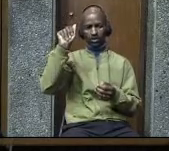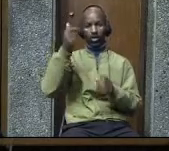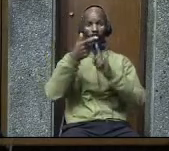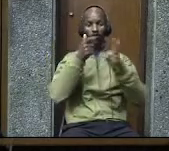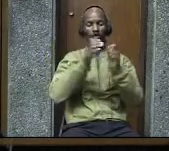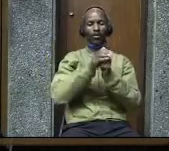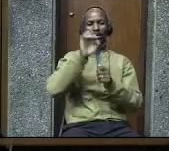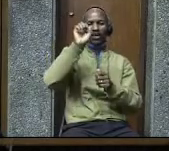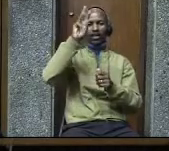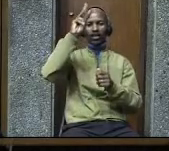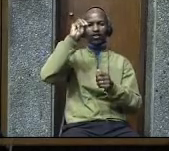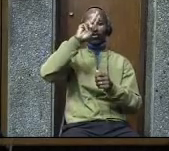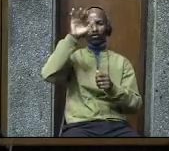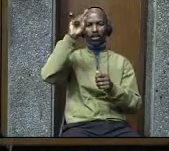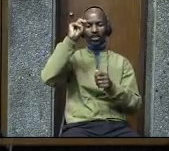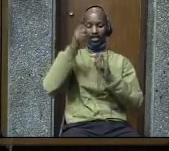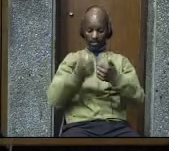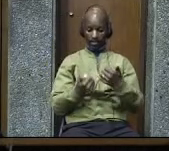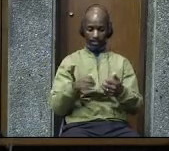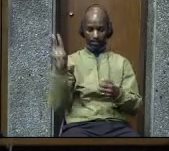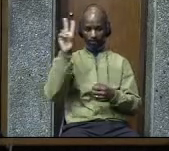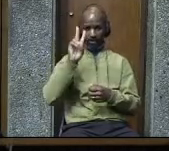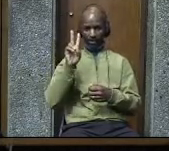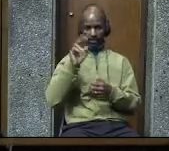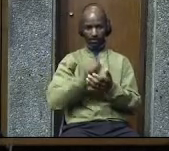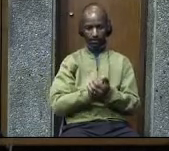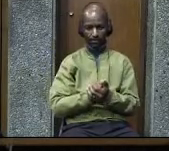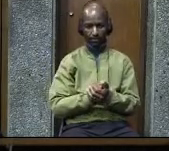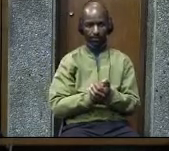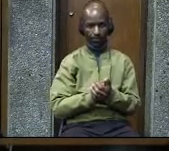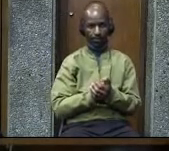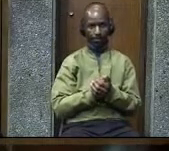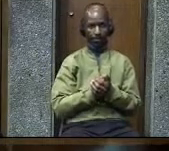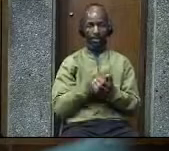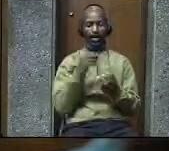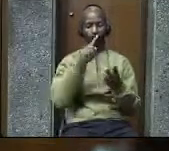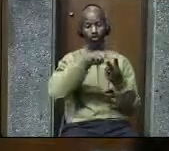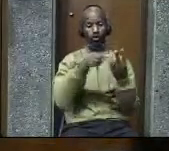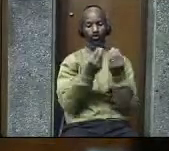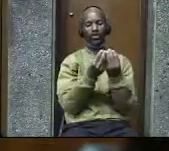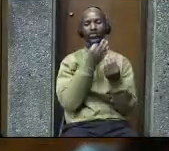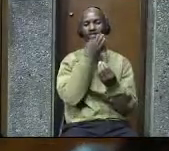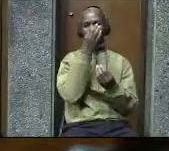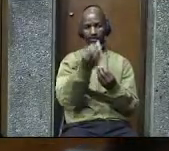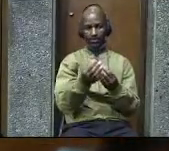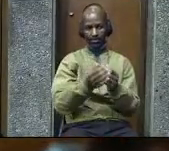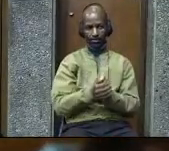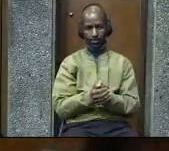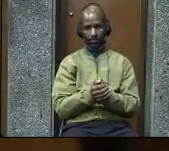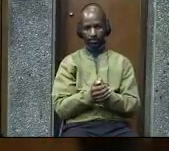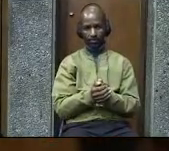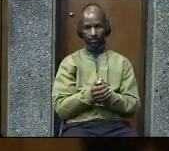from Mfuleni here in Vlieënachtig. I've only got 2 points.